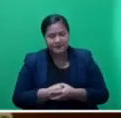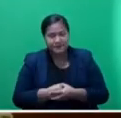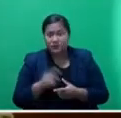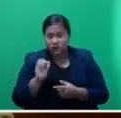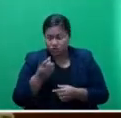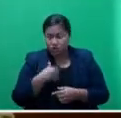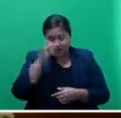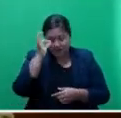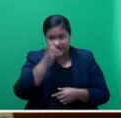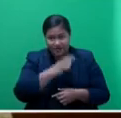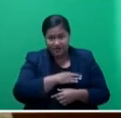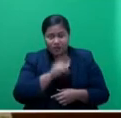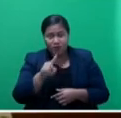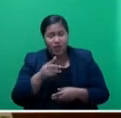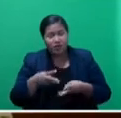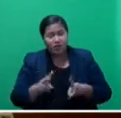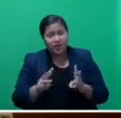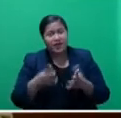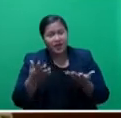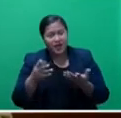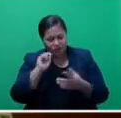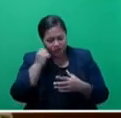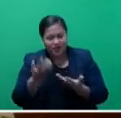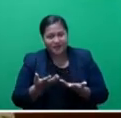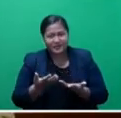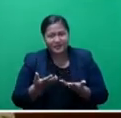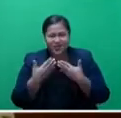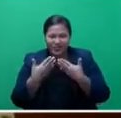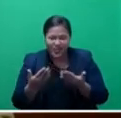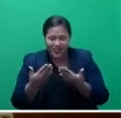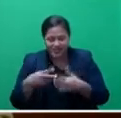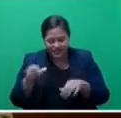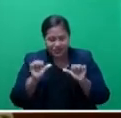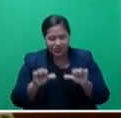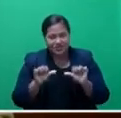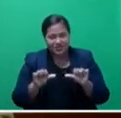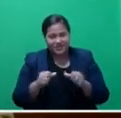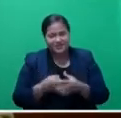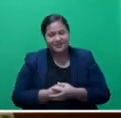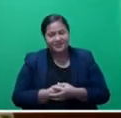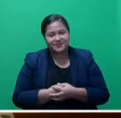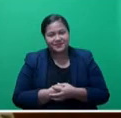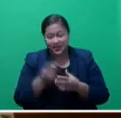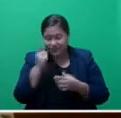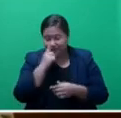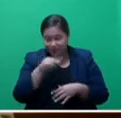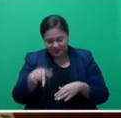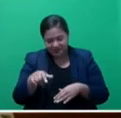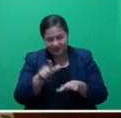are paying our fitting tribute to His Excellency and the people of this land. Mr. Speaker,